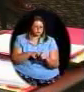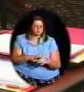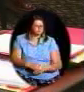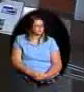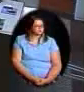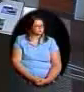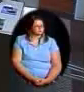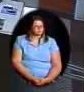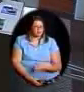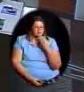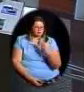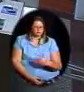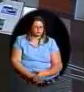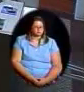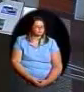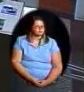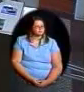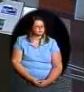Thank you.